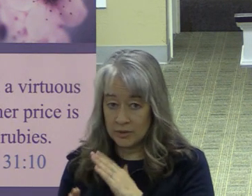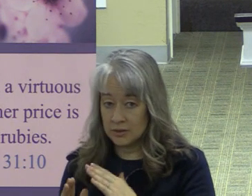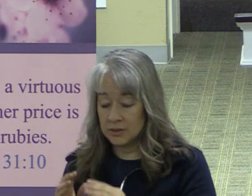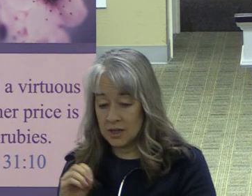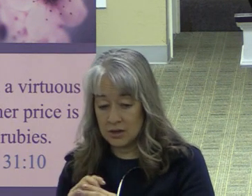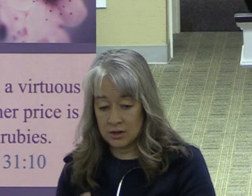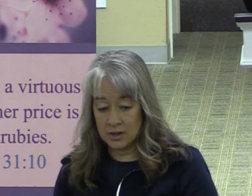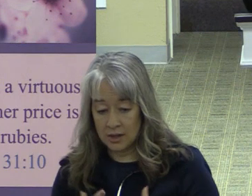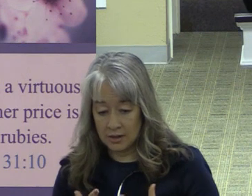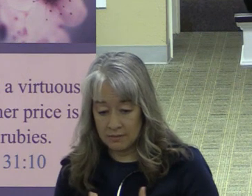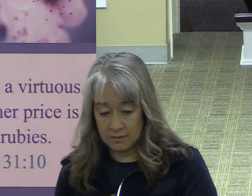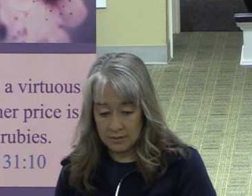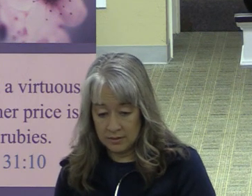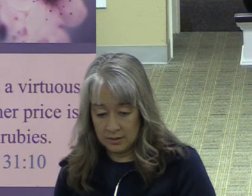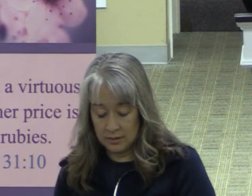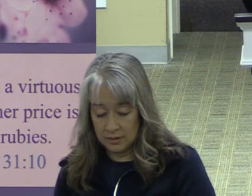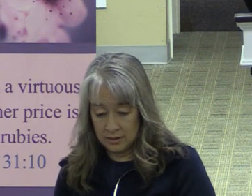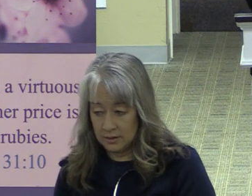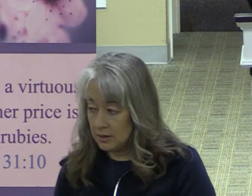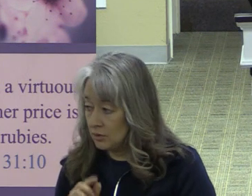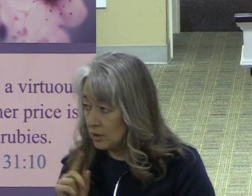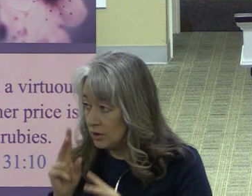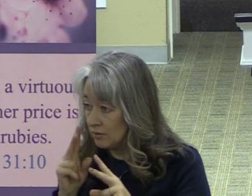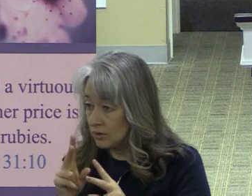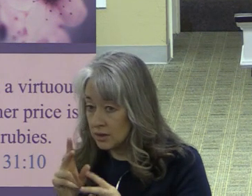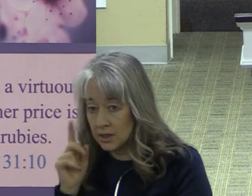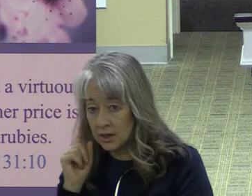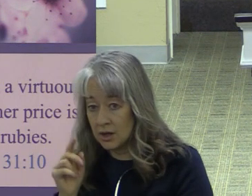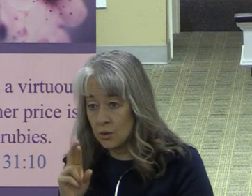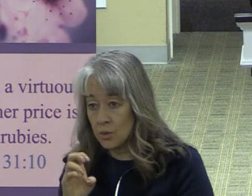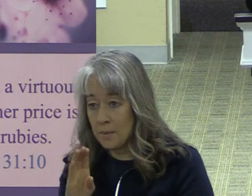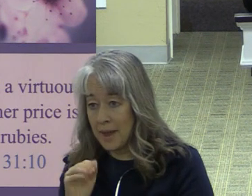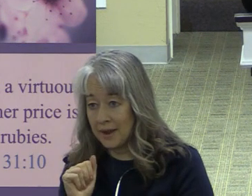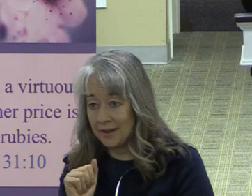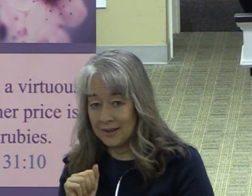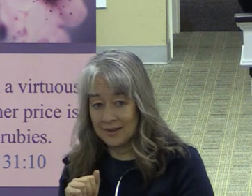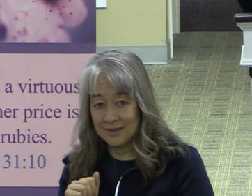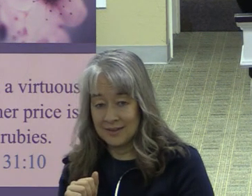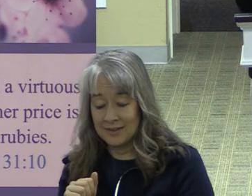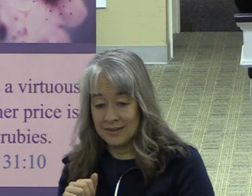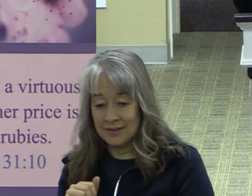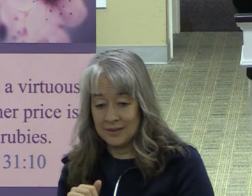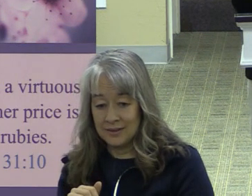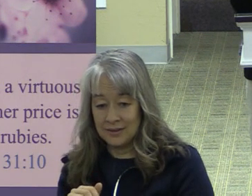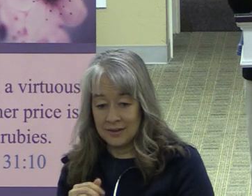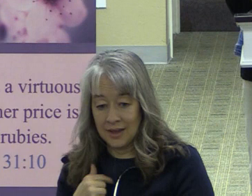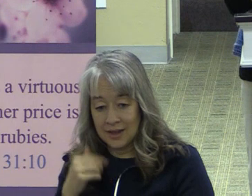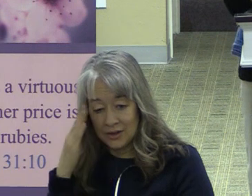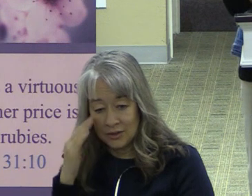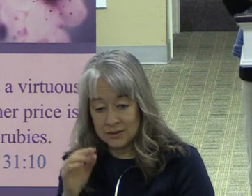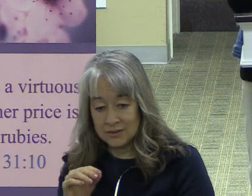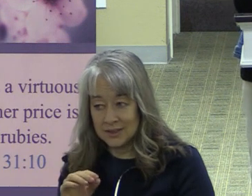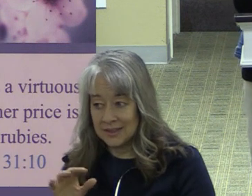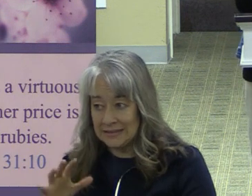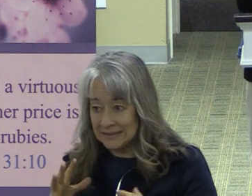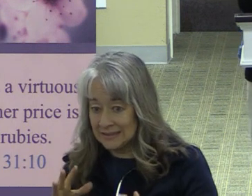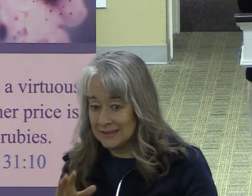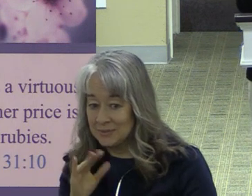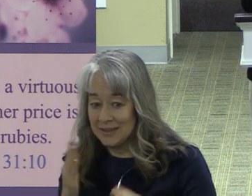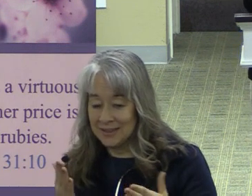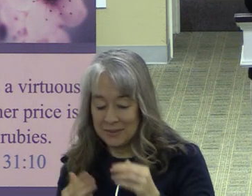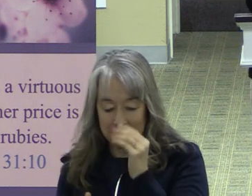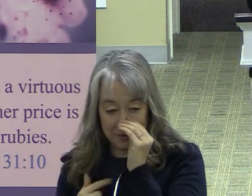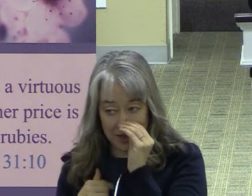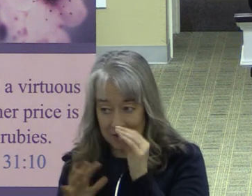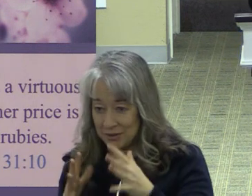in your life. And I'm really looking forward to hearing Rebecca. I know it's really nerve-wracking being up